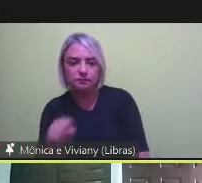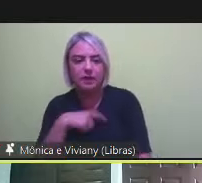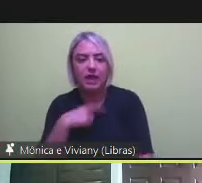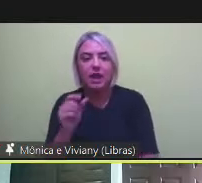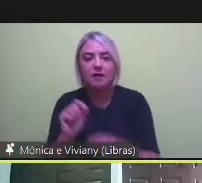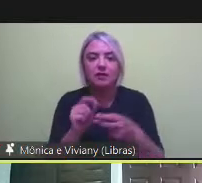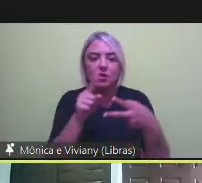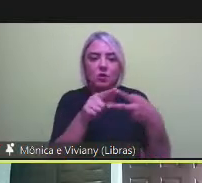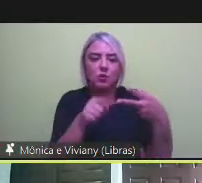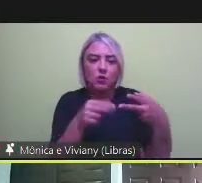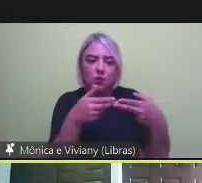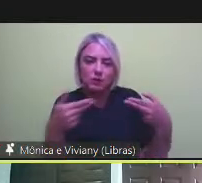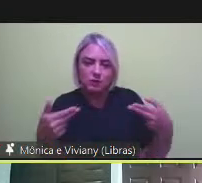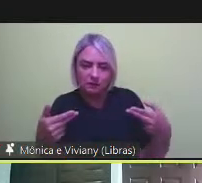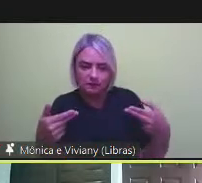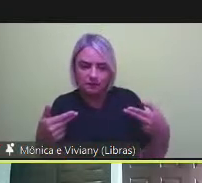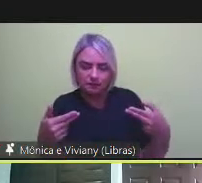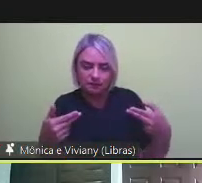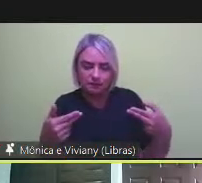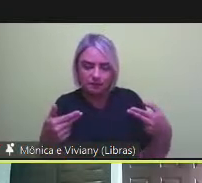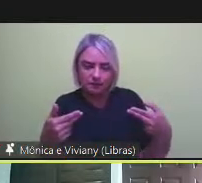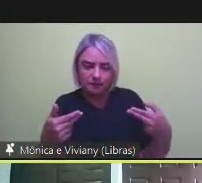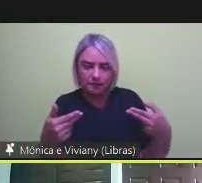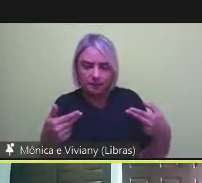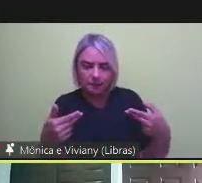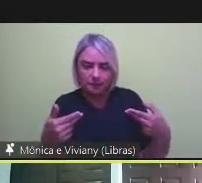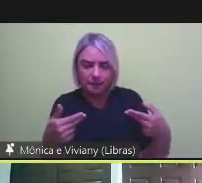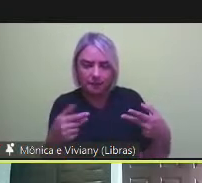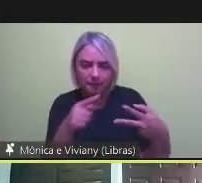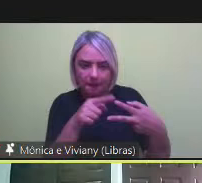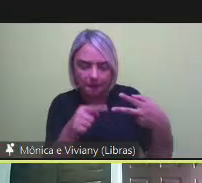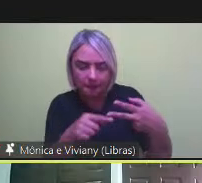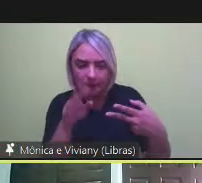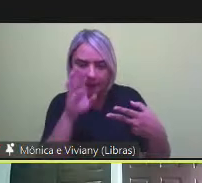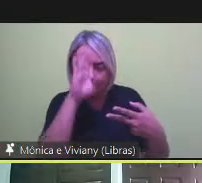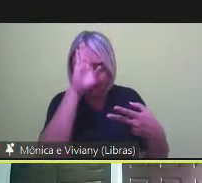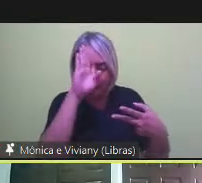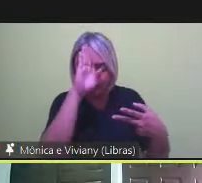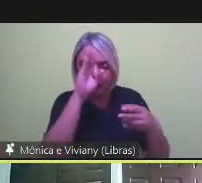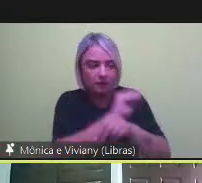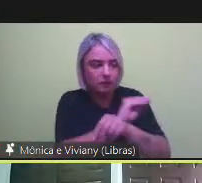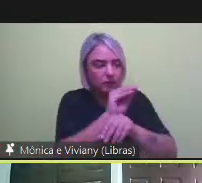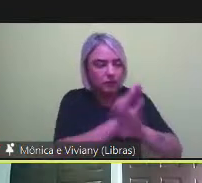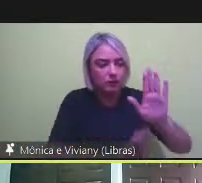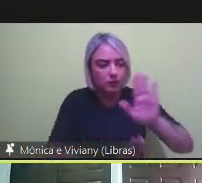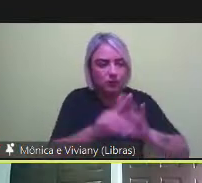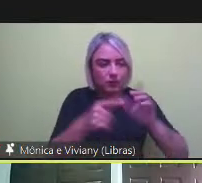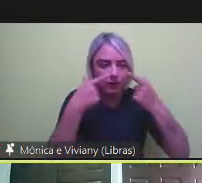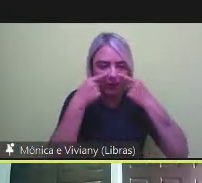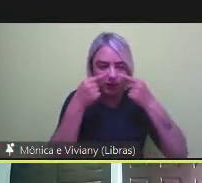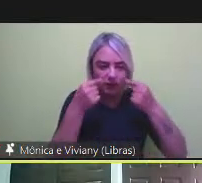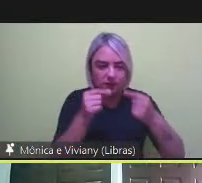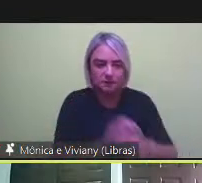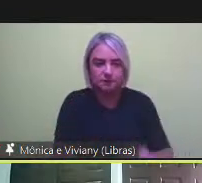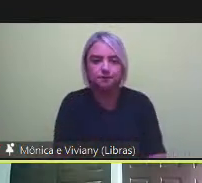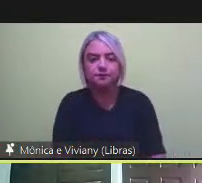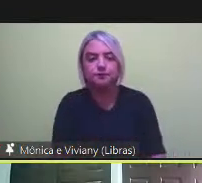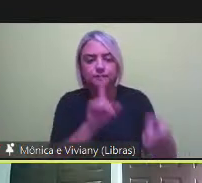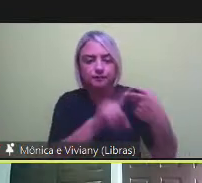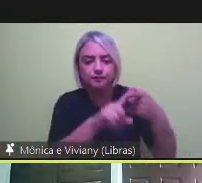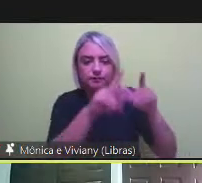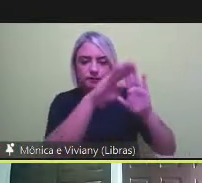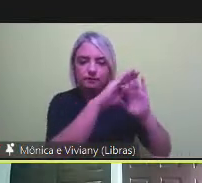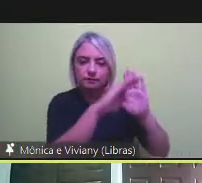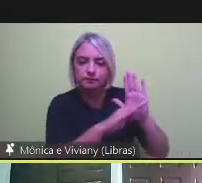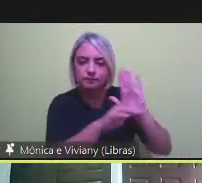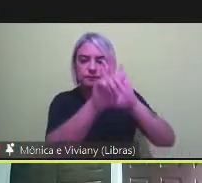care. Firstly, the chronic disease self-management program, which was introduced only under